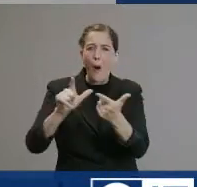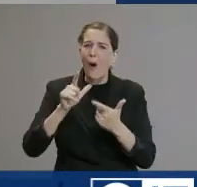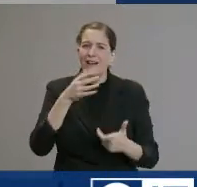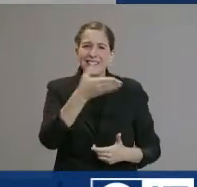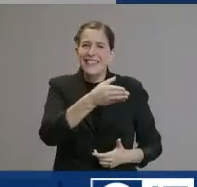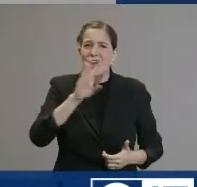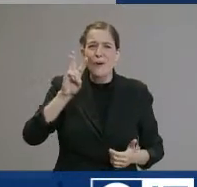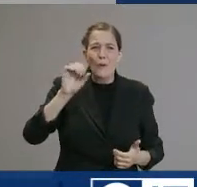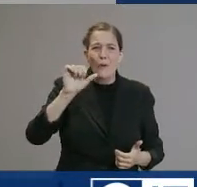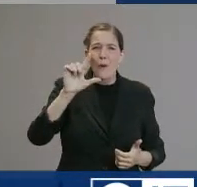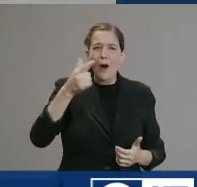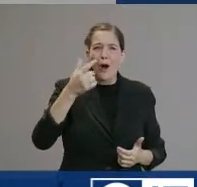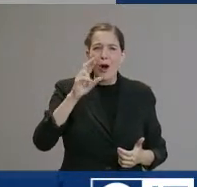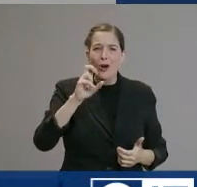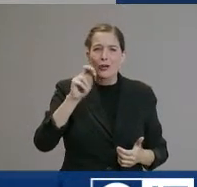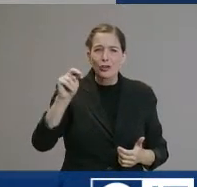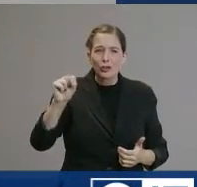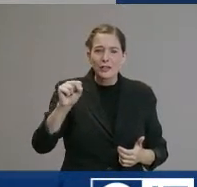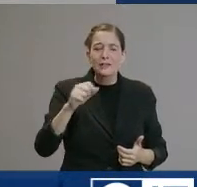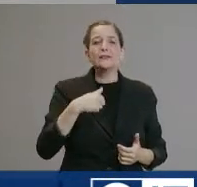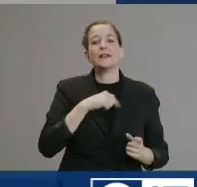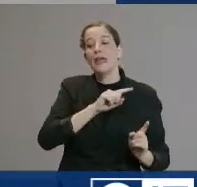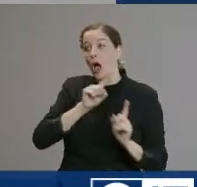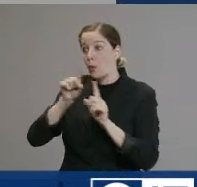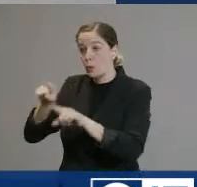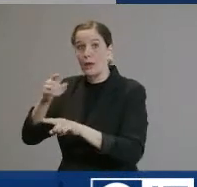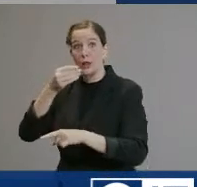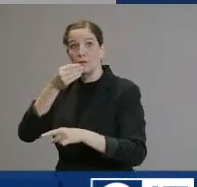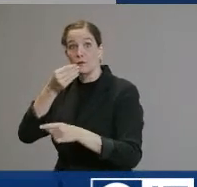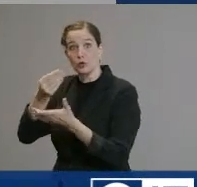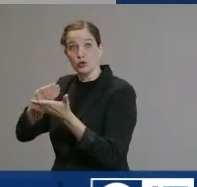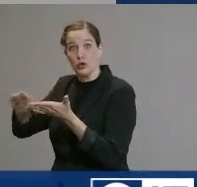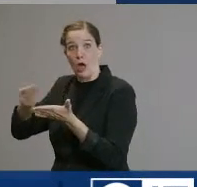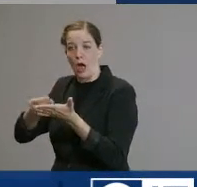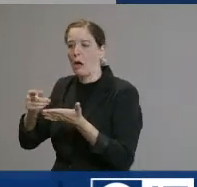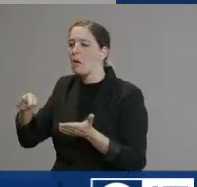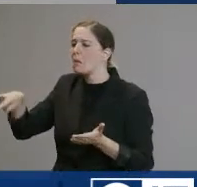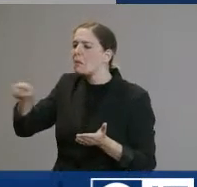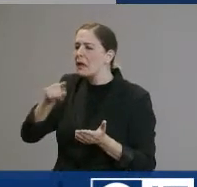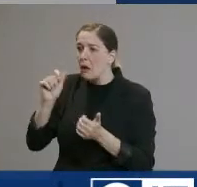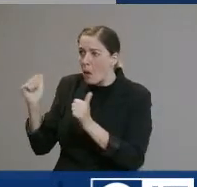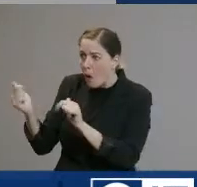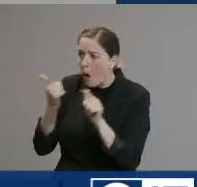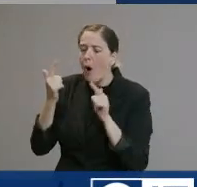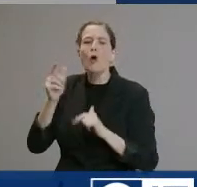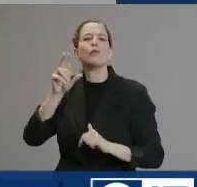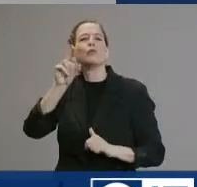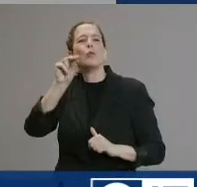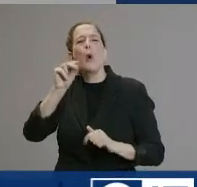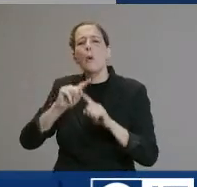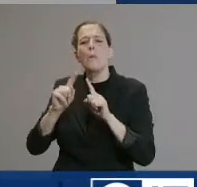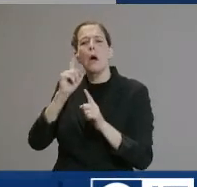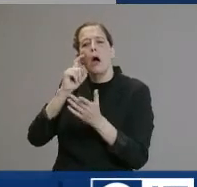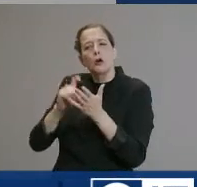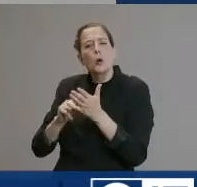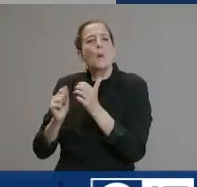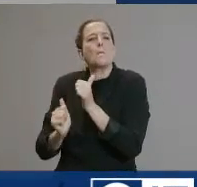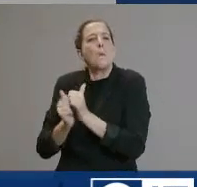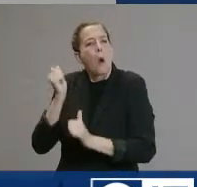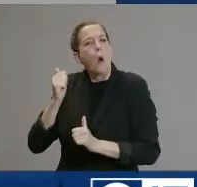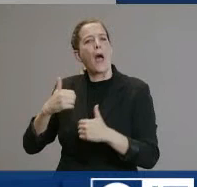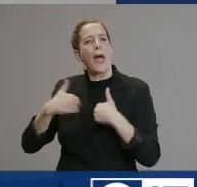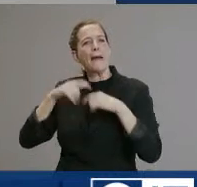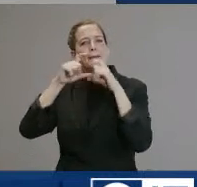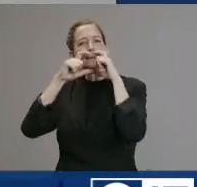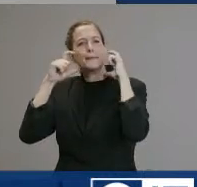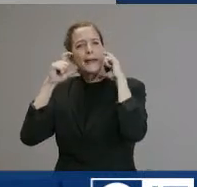everyone at the grocery store, but it was the overwhelming majority of people that are wearing masks. There are some people that can't wear masks